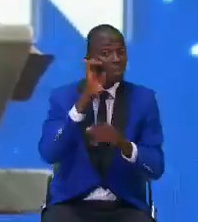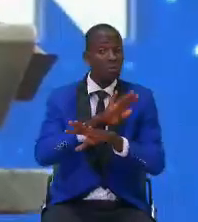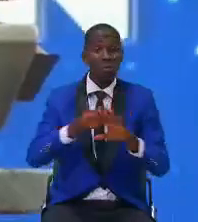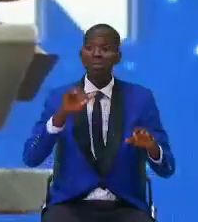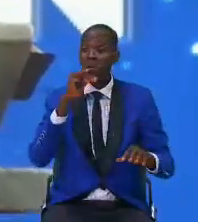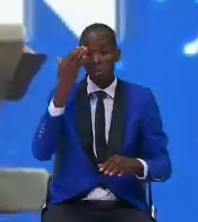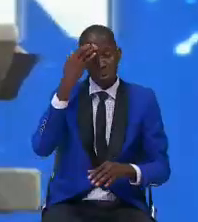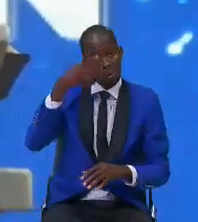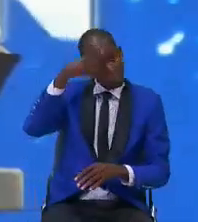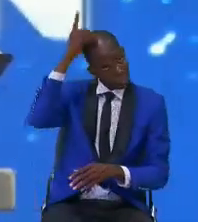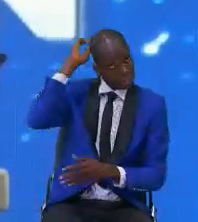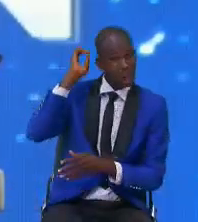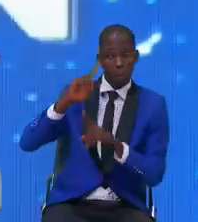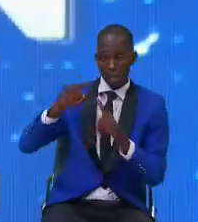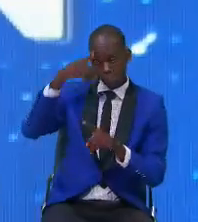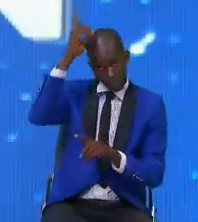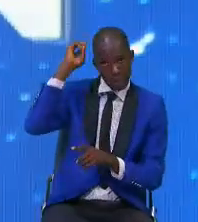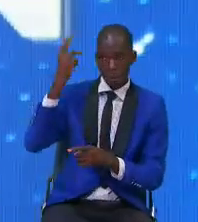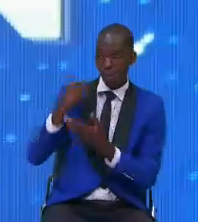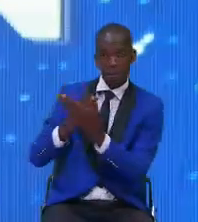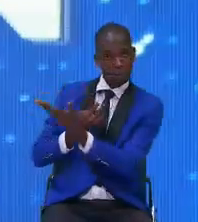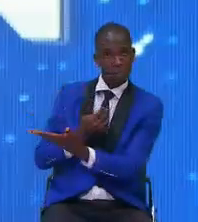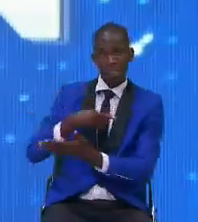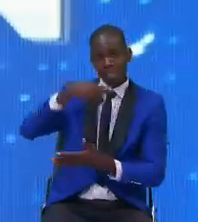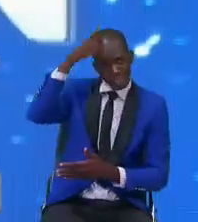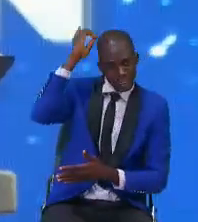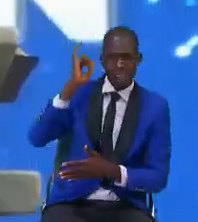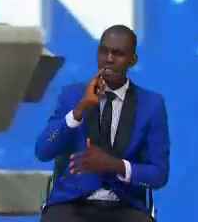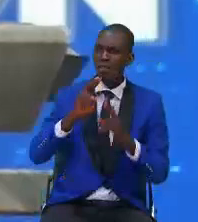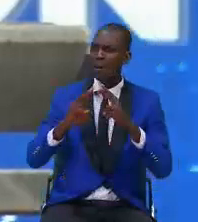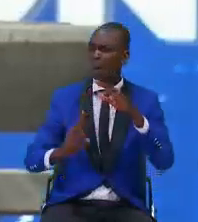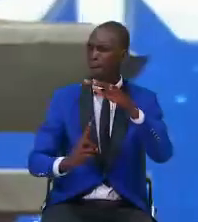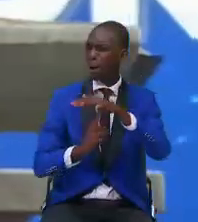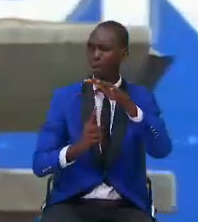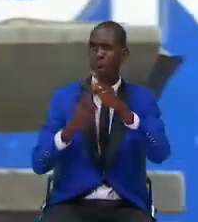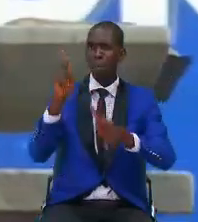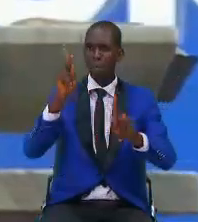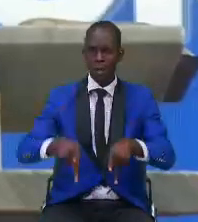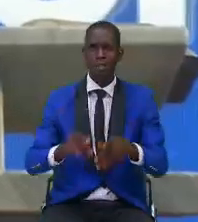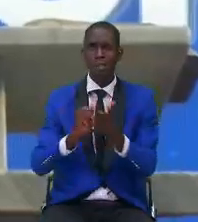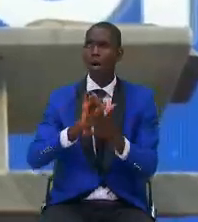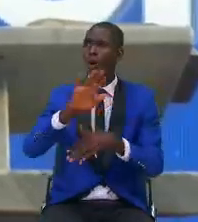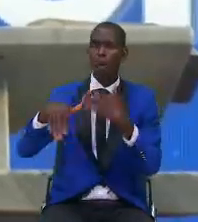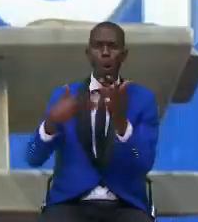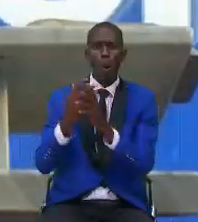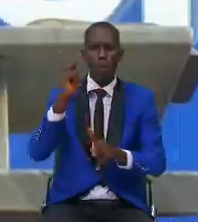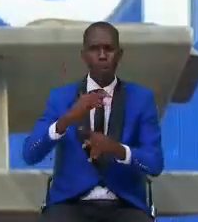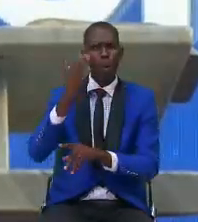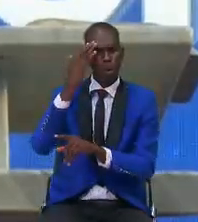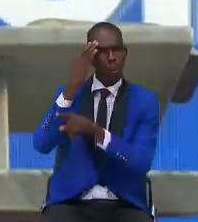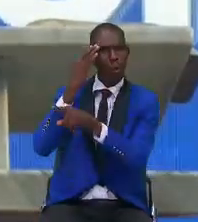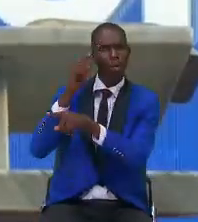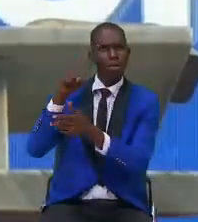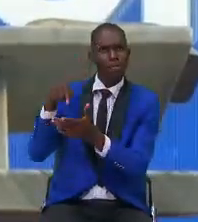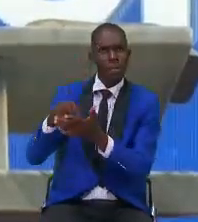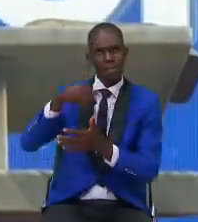was there. And Daniel was a public figure that everybody knew. That this Daniel knew the